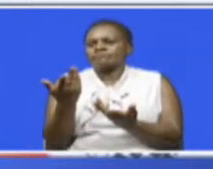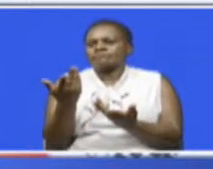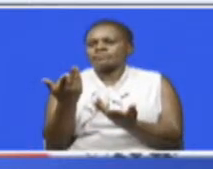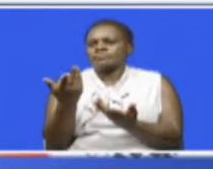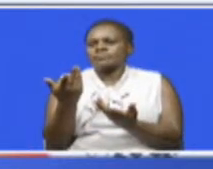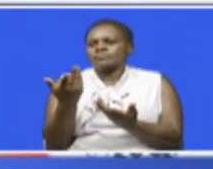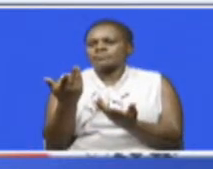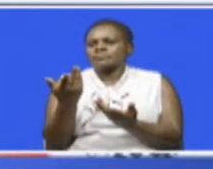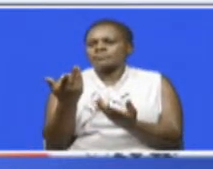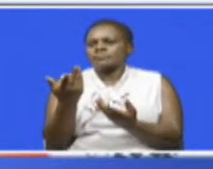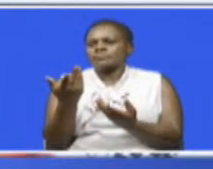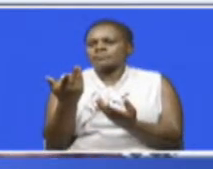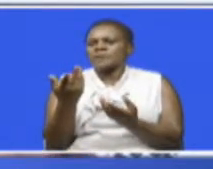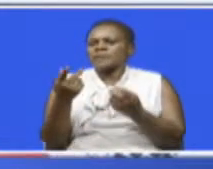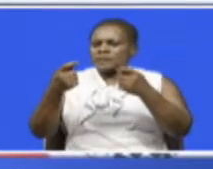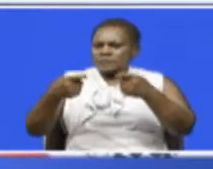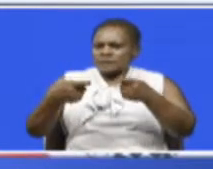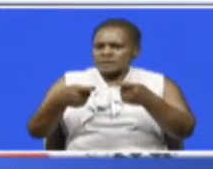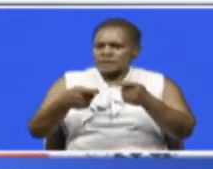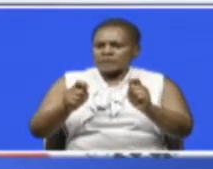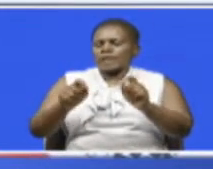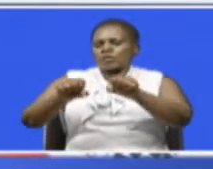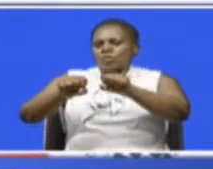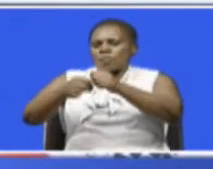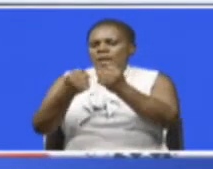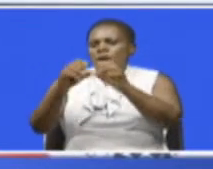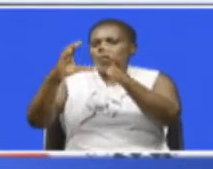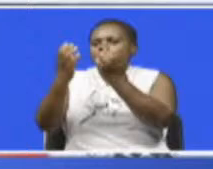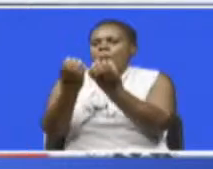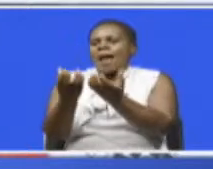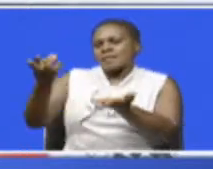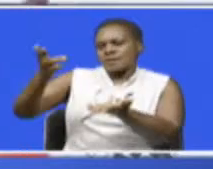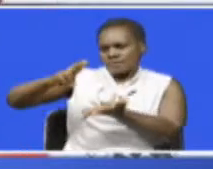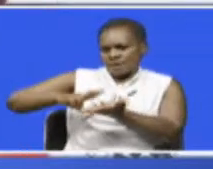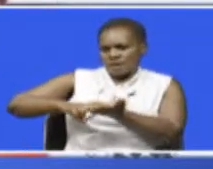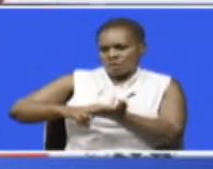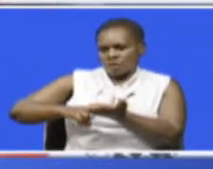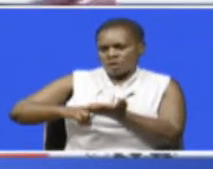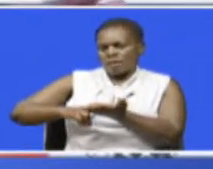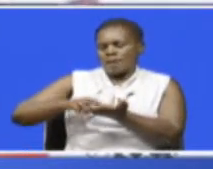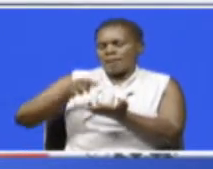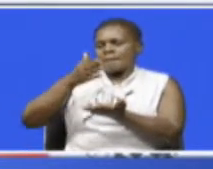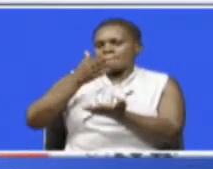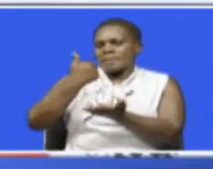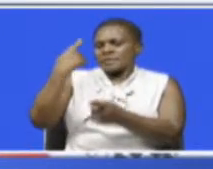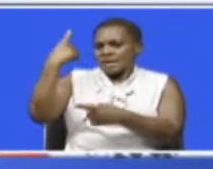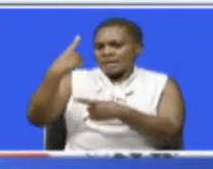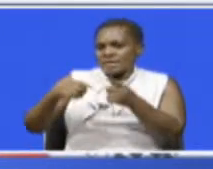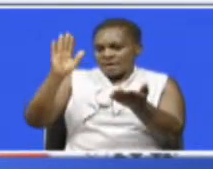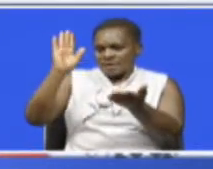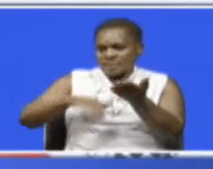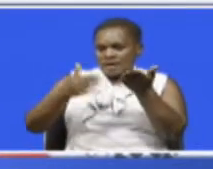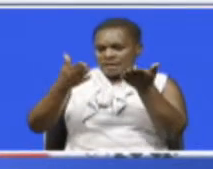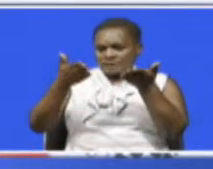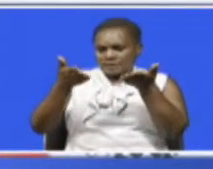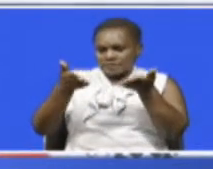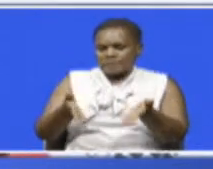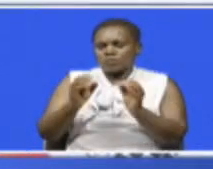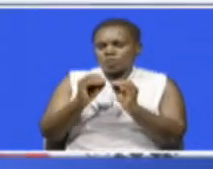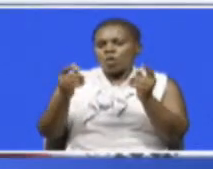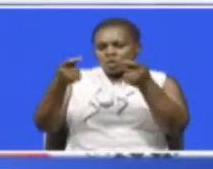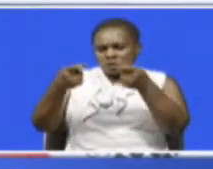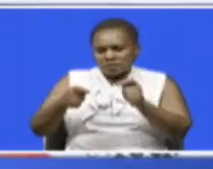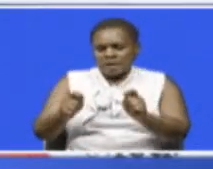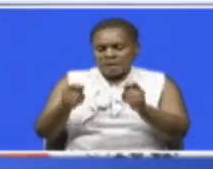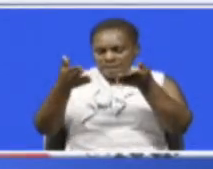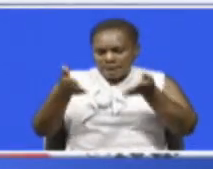course, try to break the world record. And of course, there's no better year than to try, you know,